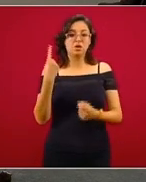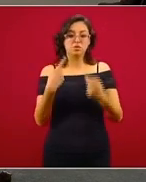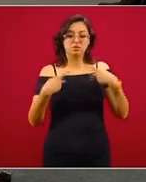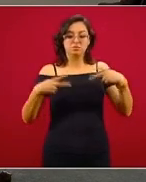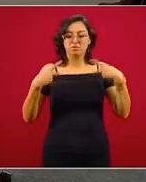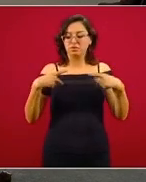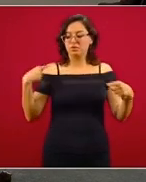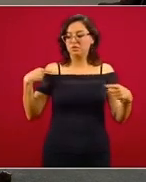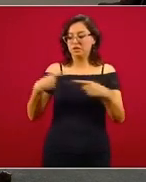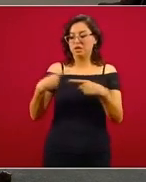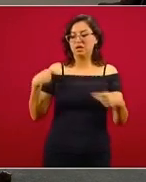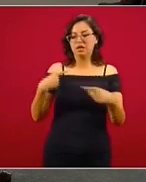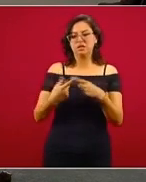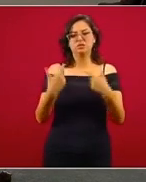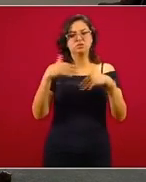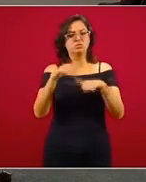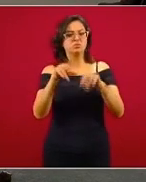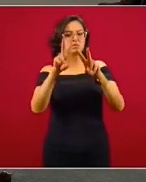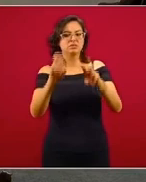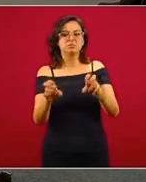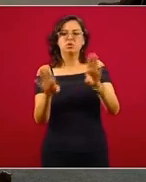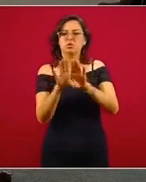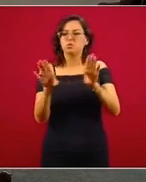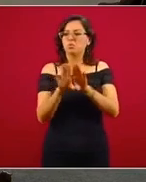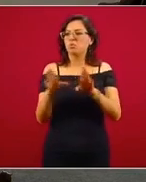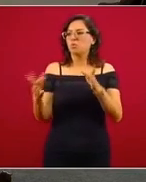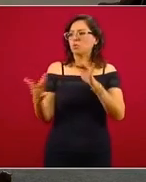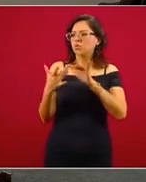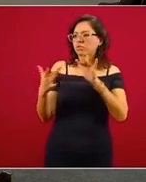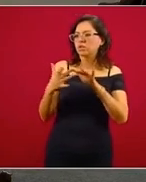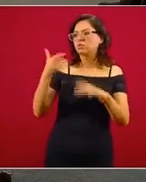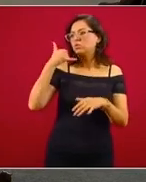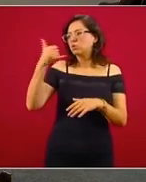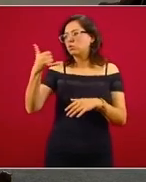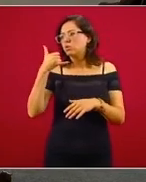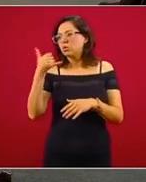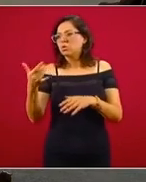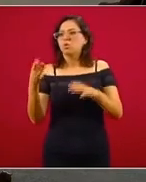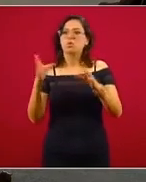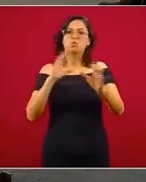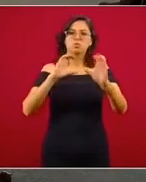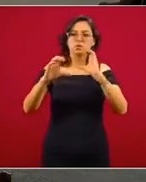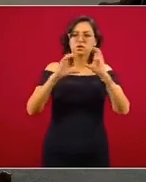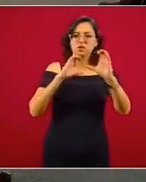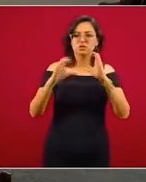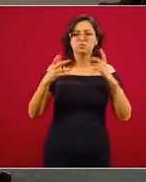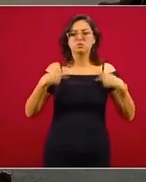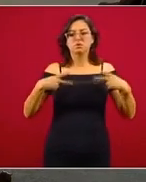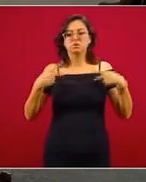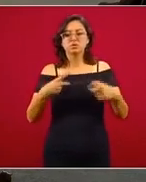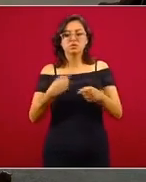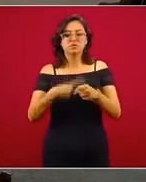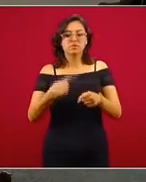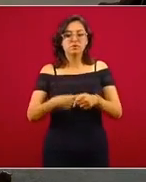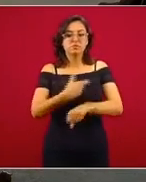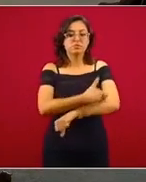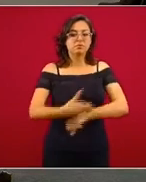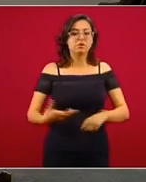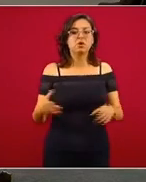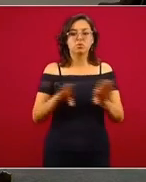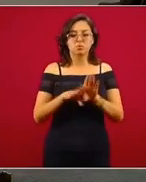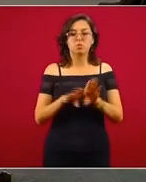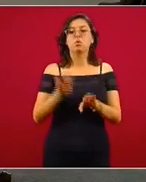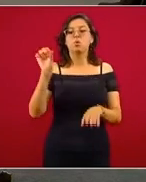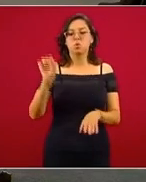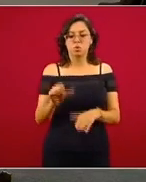días maternity care sobre el specialized tema unit de in Mexico, comunicación and con las y los today she will pacientes be y talking las to us familias, que es about un the aspecto muy importante. communication Esta misma